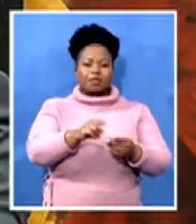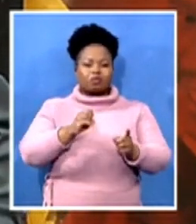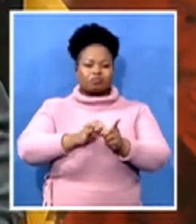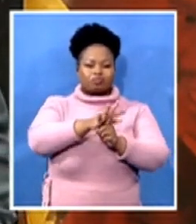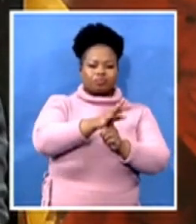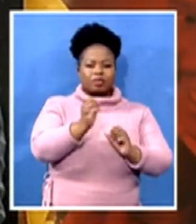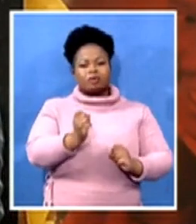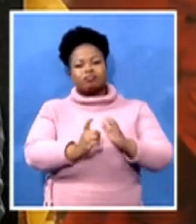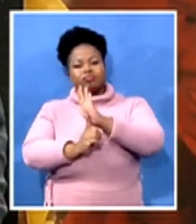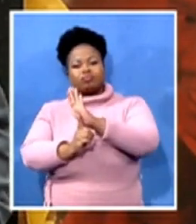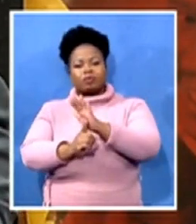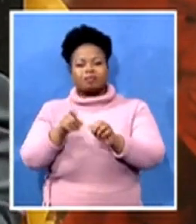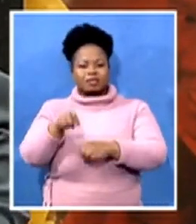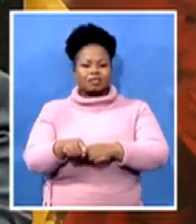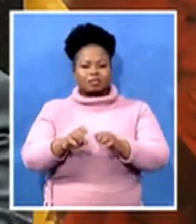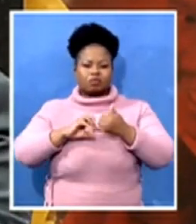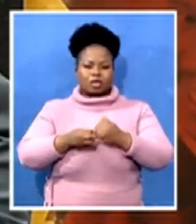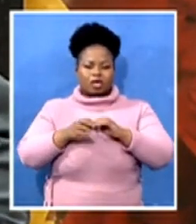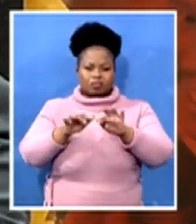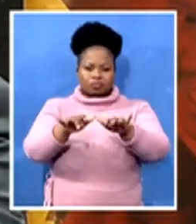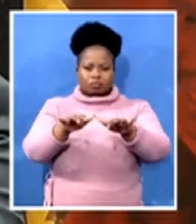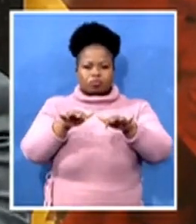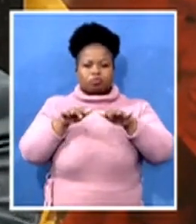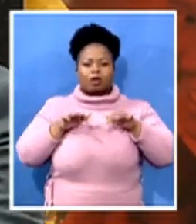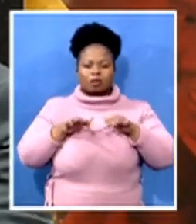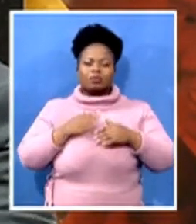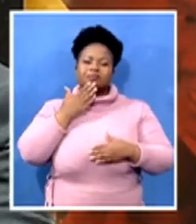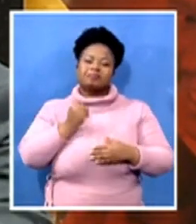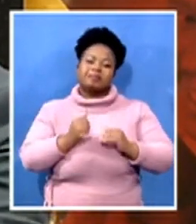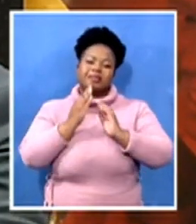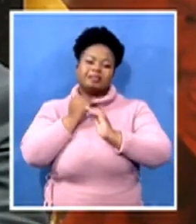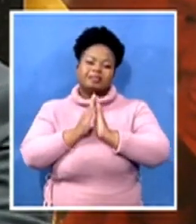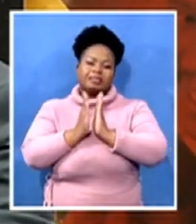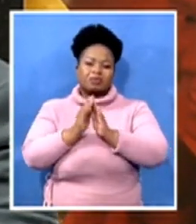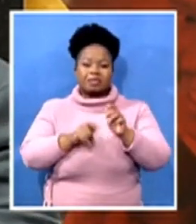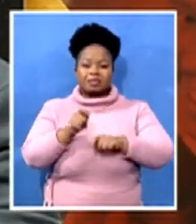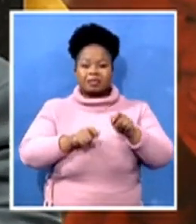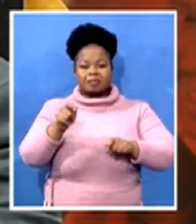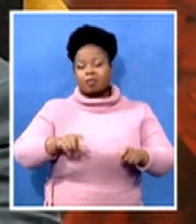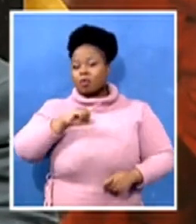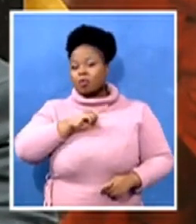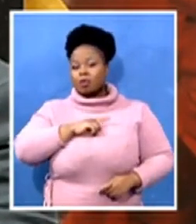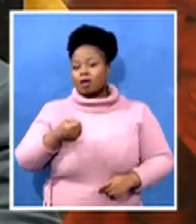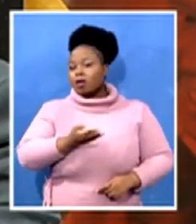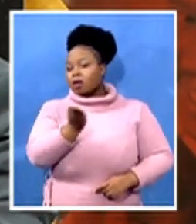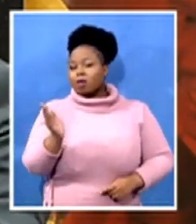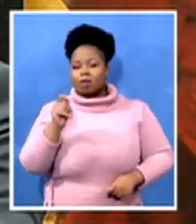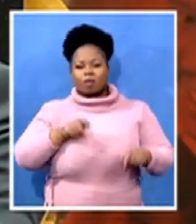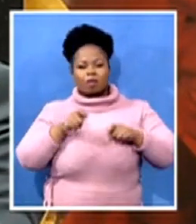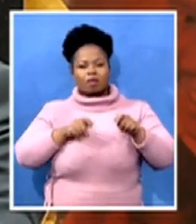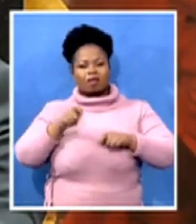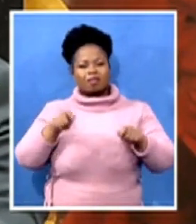Siyabacela abantu bakuthi sifikelele kwixesha lokuba apho umntu wonke ethatha uxanduva ngobomi